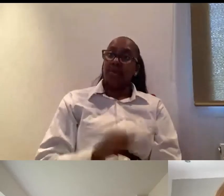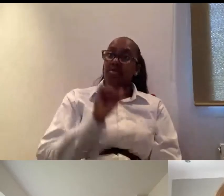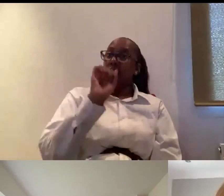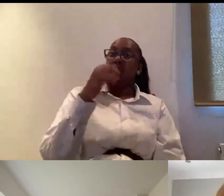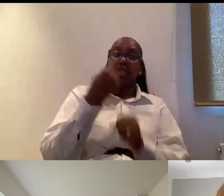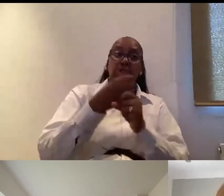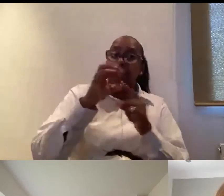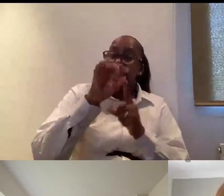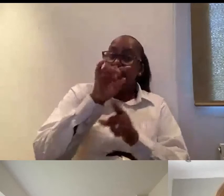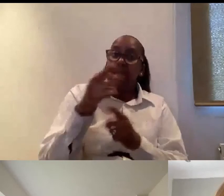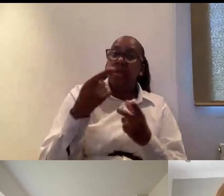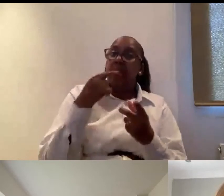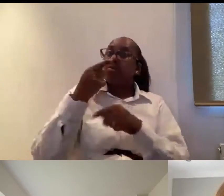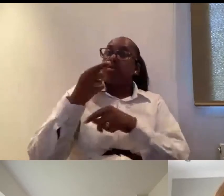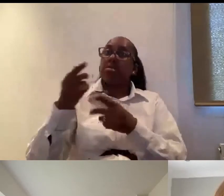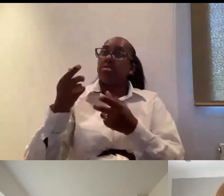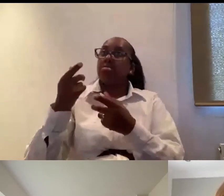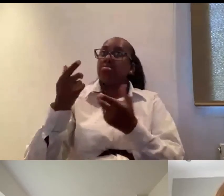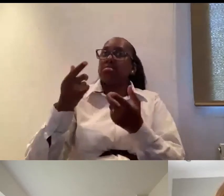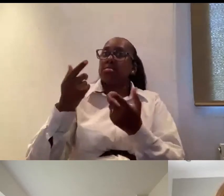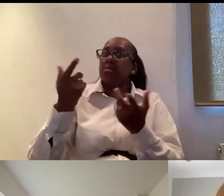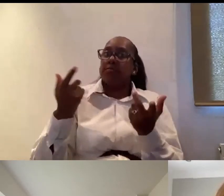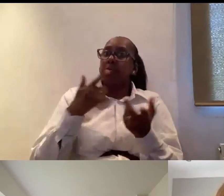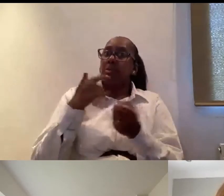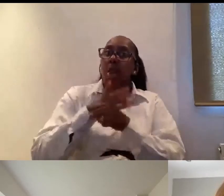clinicians, your own doctors, GPs,